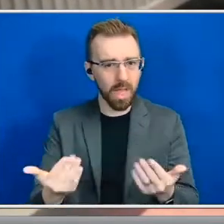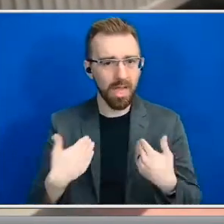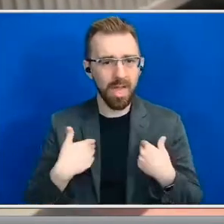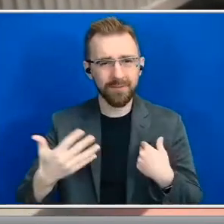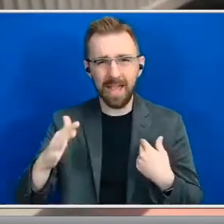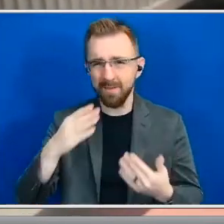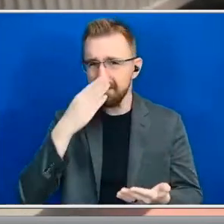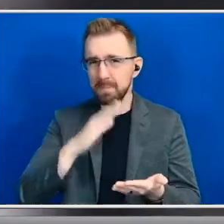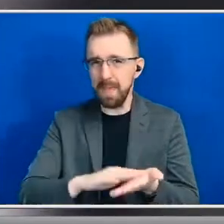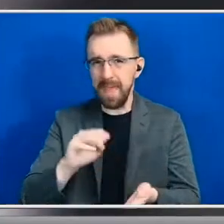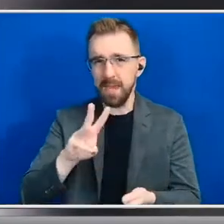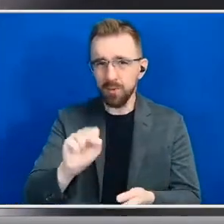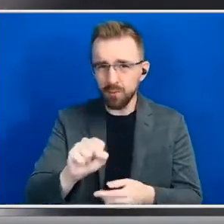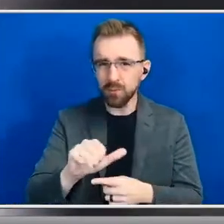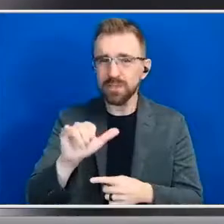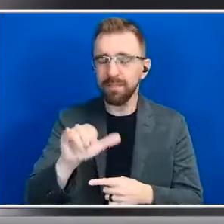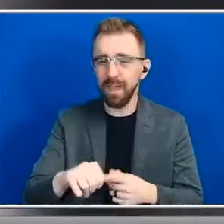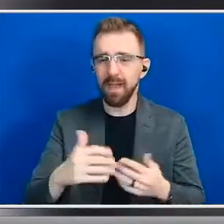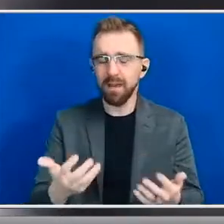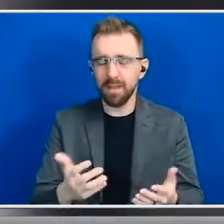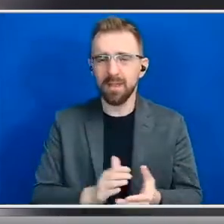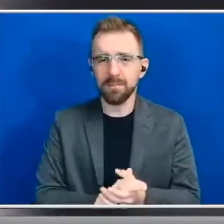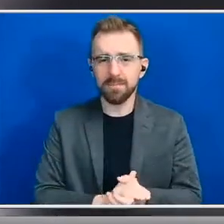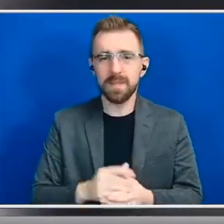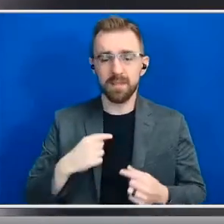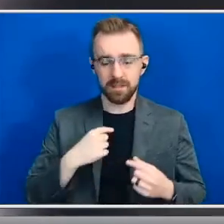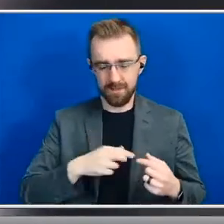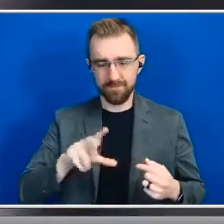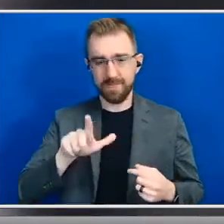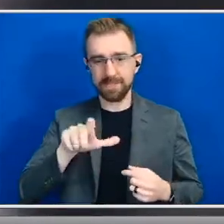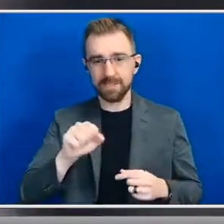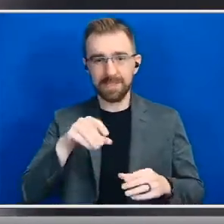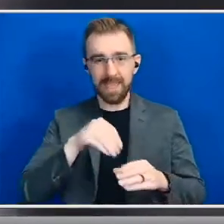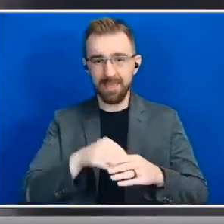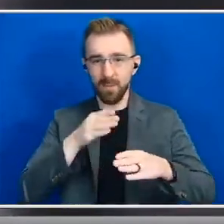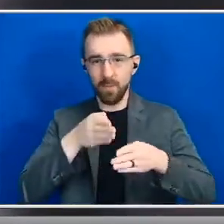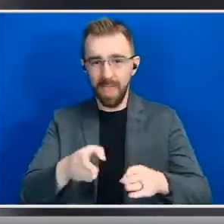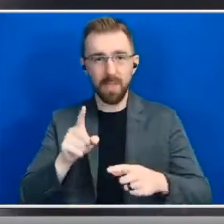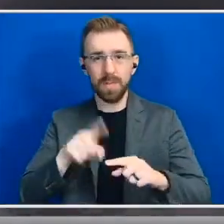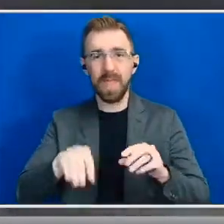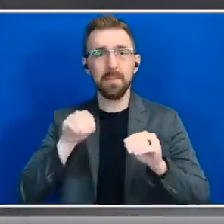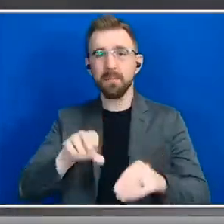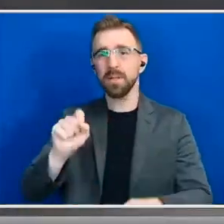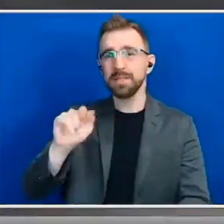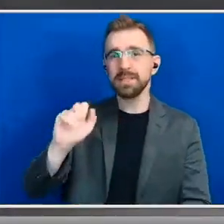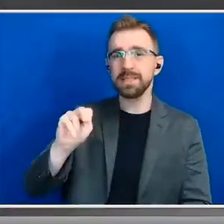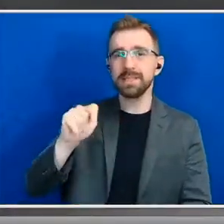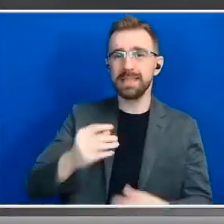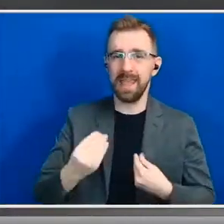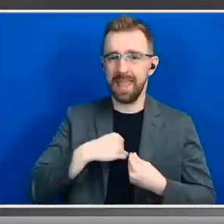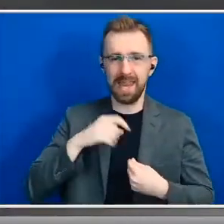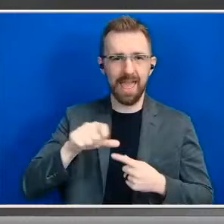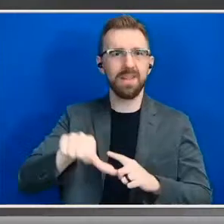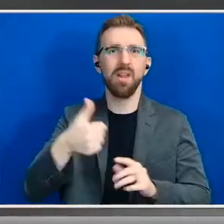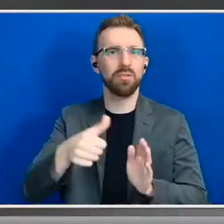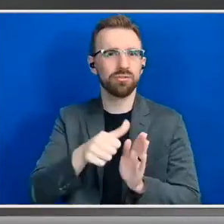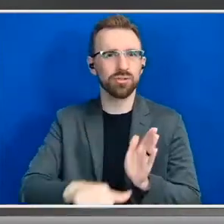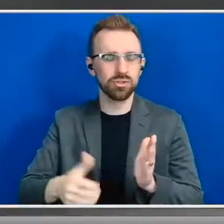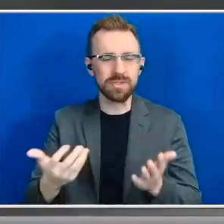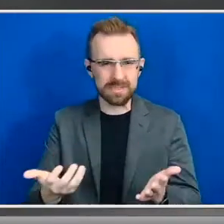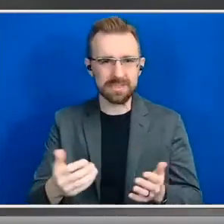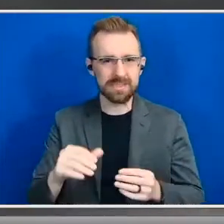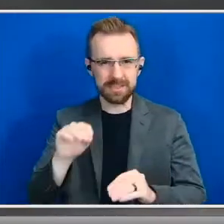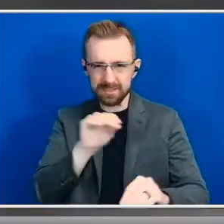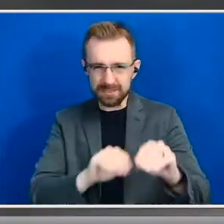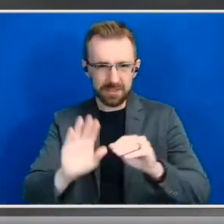that vessels are in the way and we can't put the stent in. So we're going to have another surgery and rearrange all those vessels